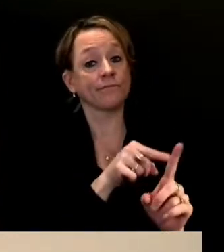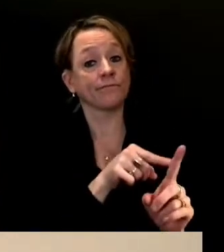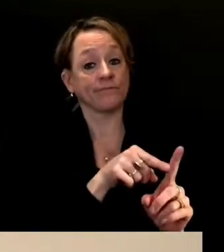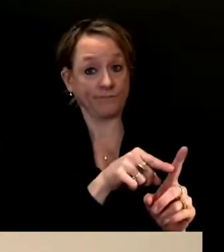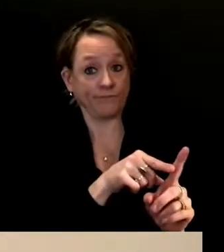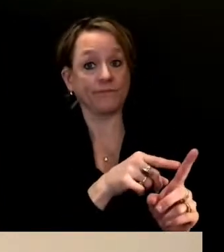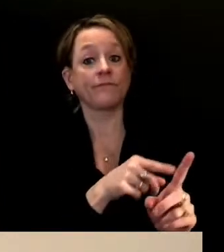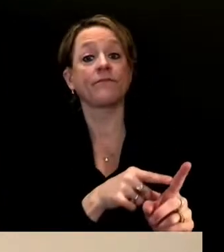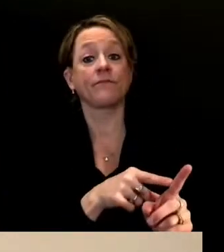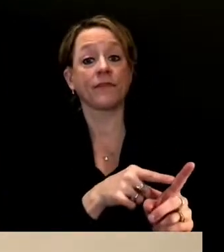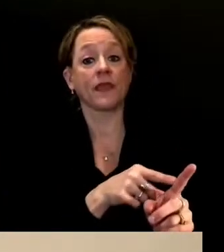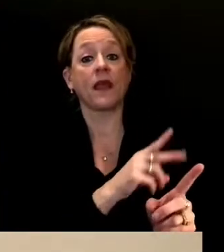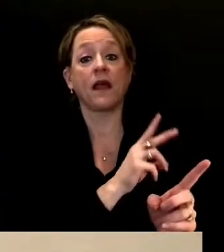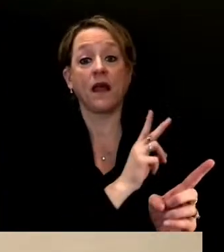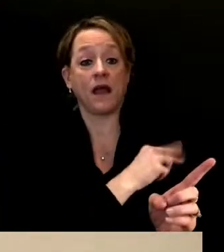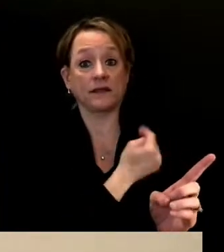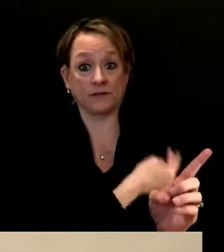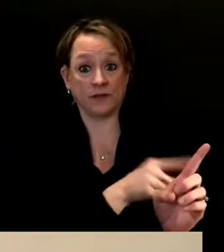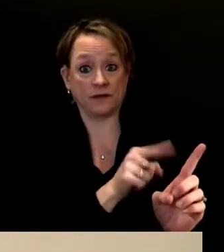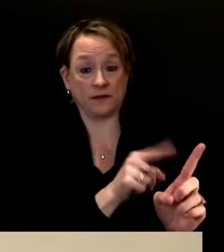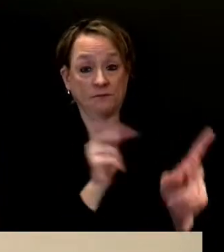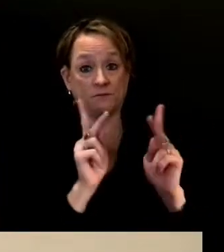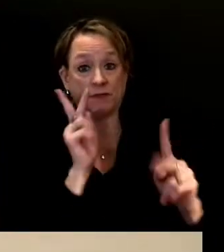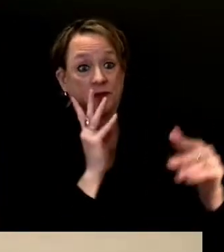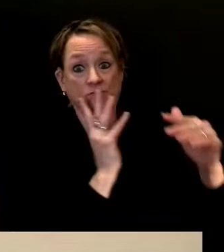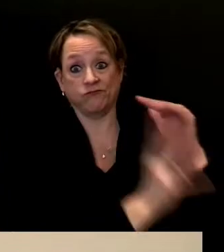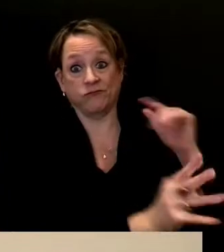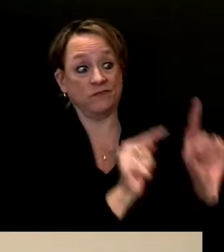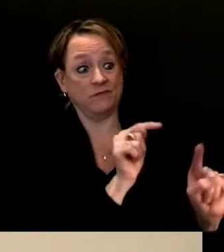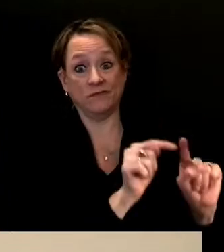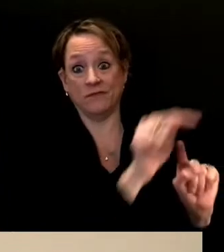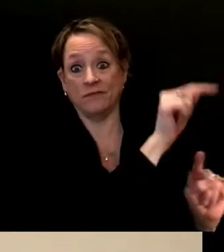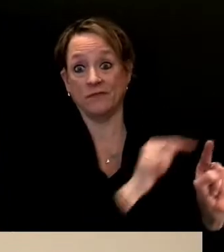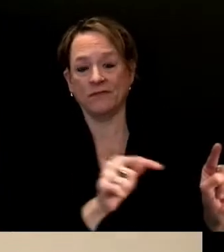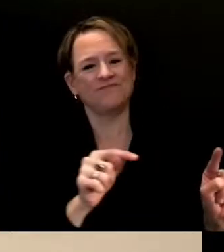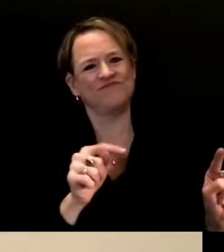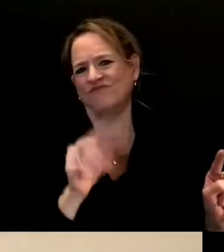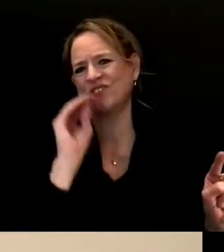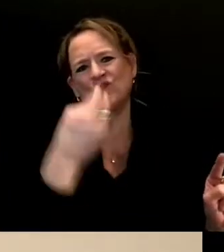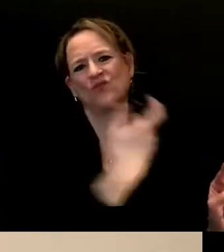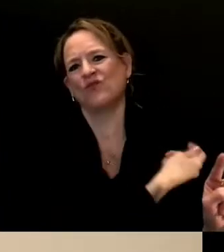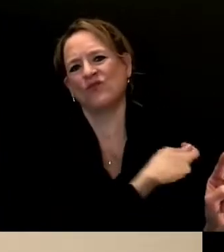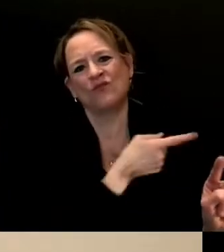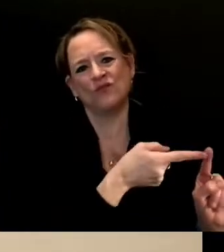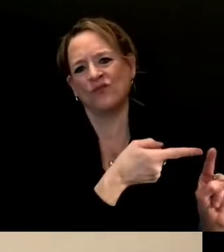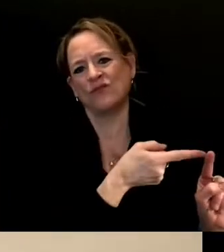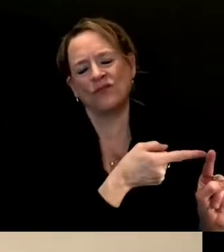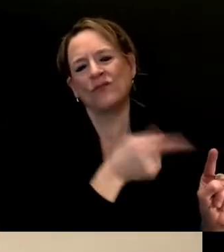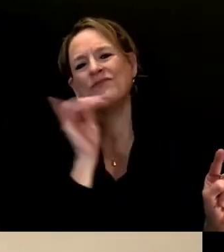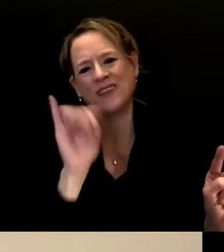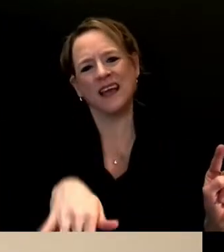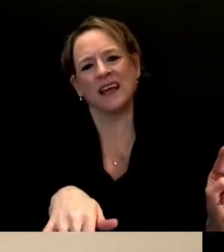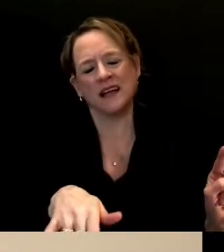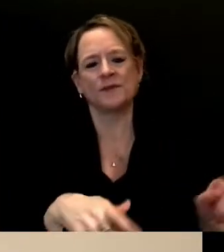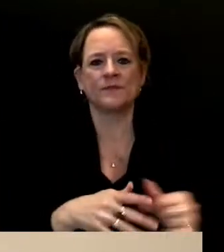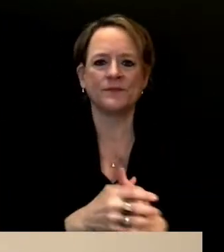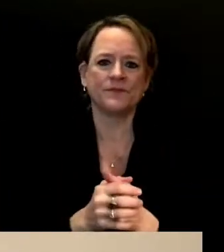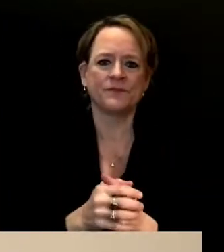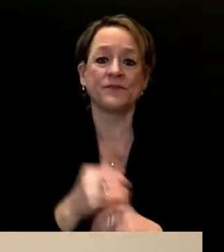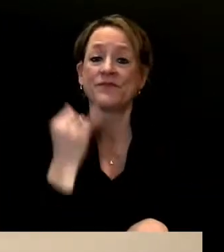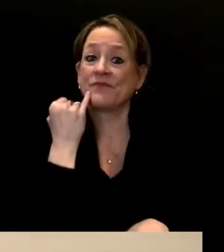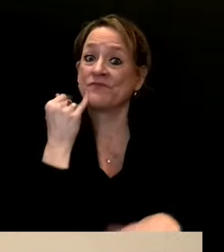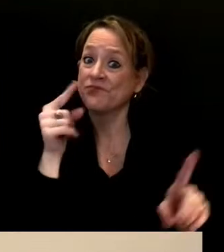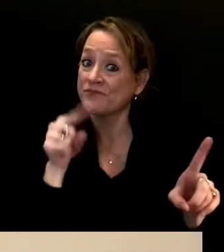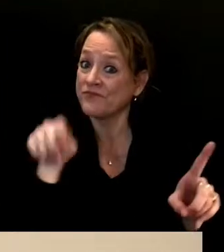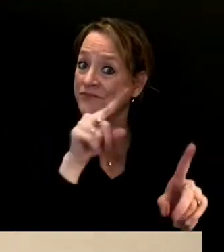unvaccinated compared to vaccinated, and even less likely if they're boosted. So, every reason to believe that with boosters are continuing to